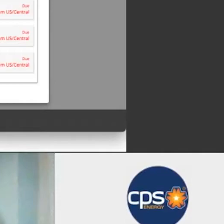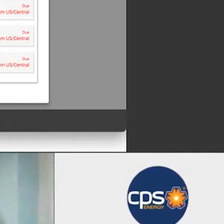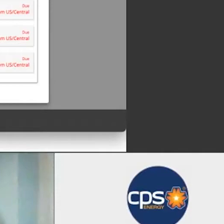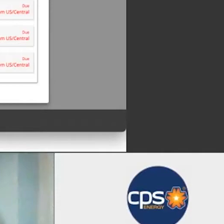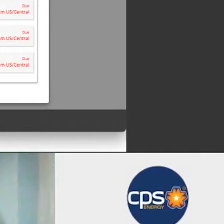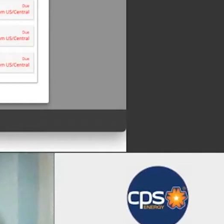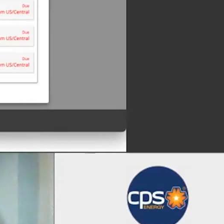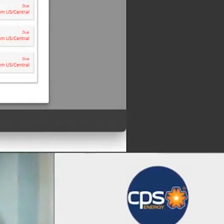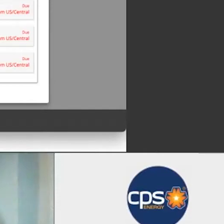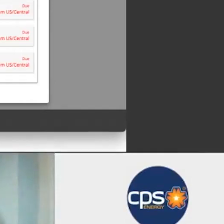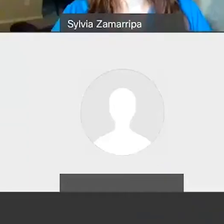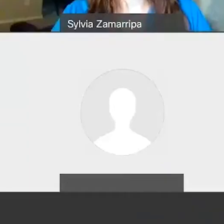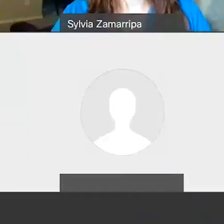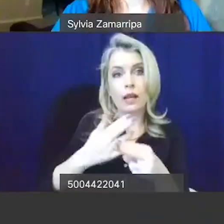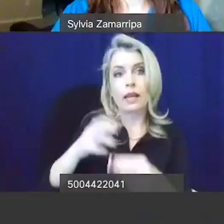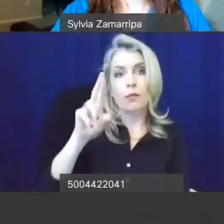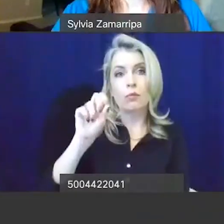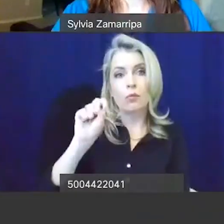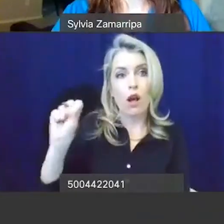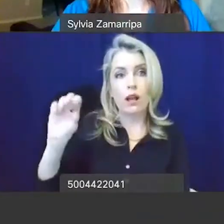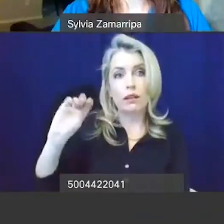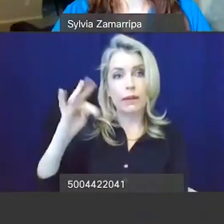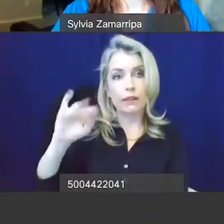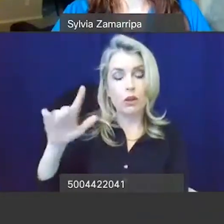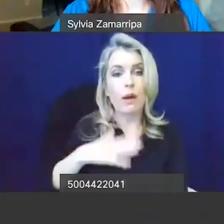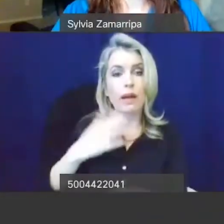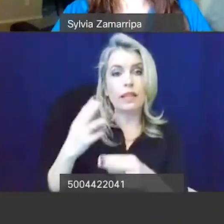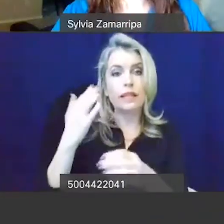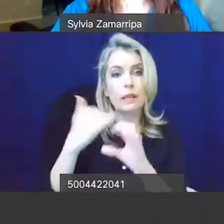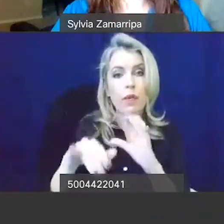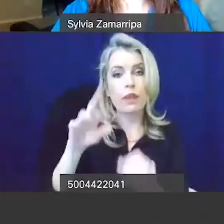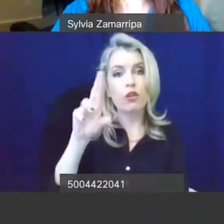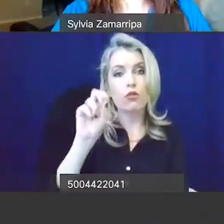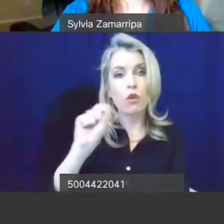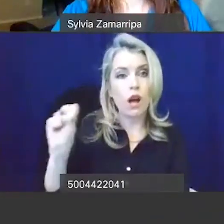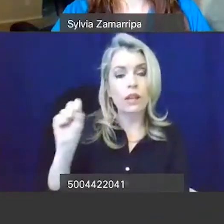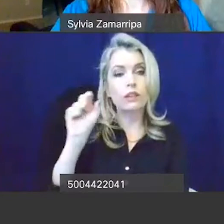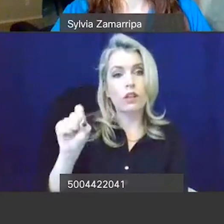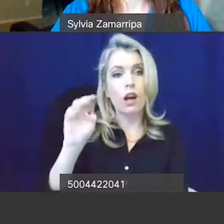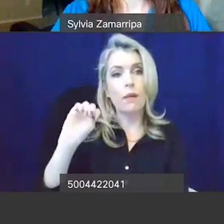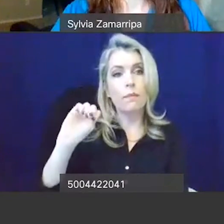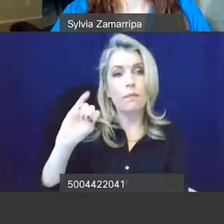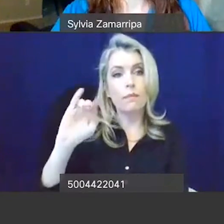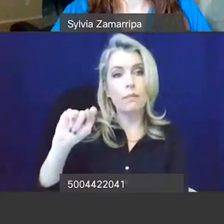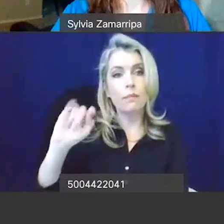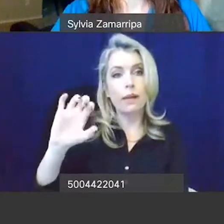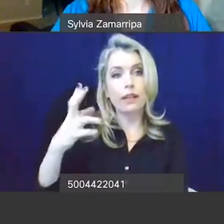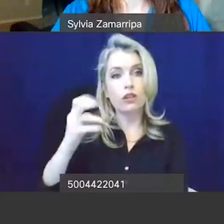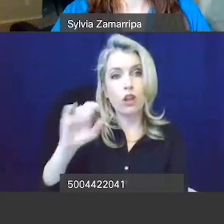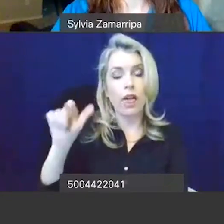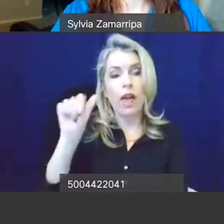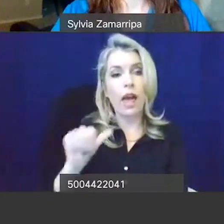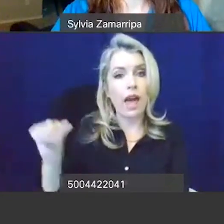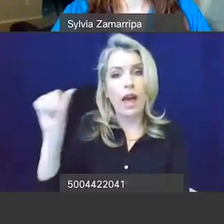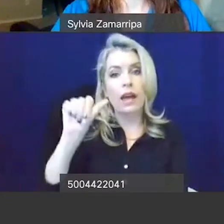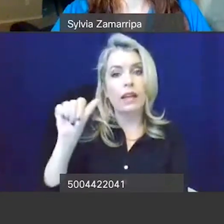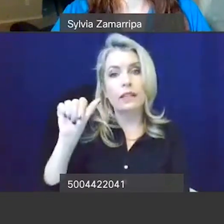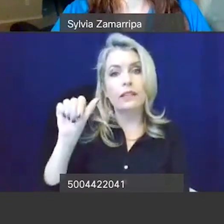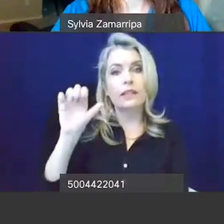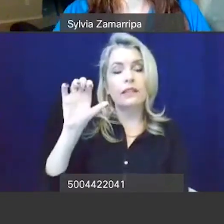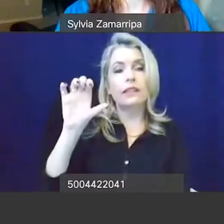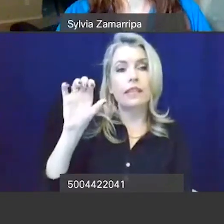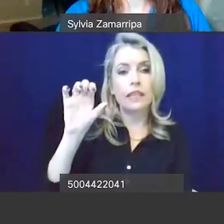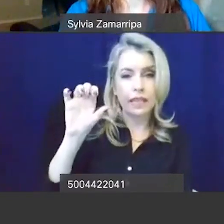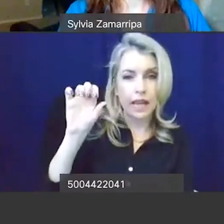again is Ross Mitchell. My email address is ross.mitchell at viainfo.net. I also put that